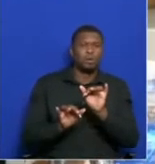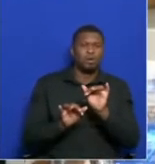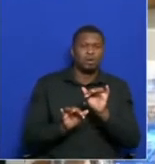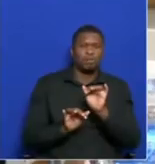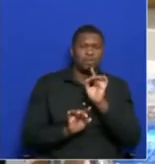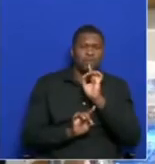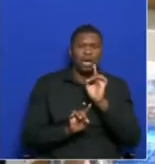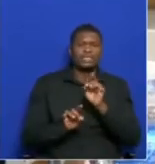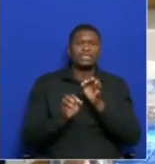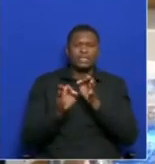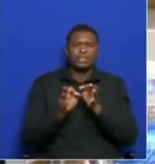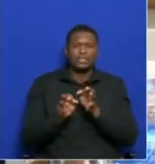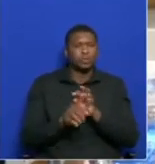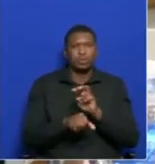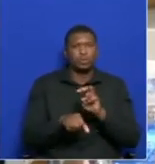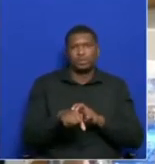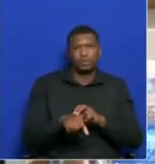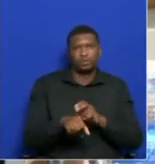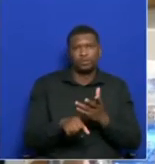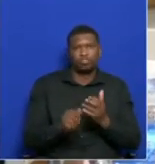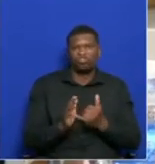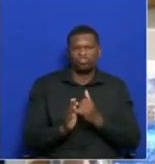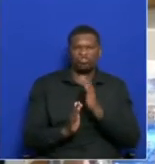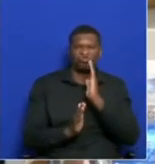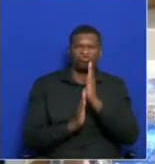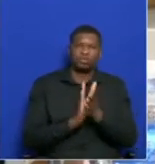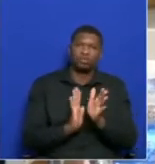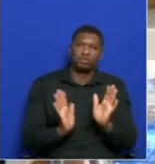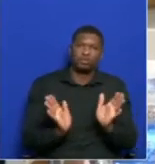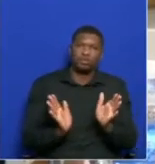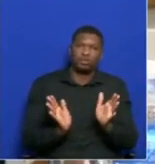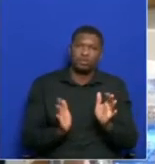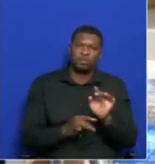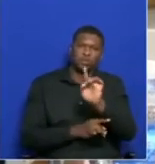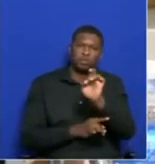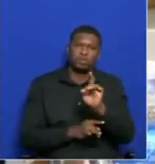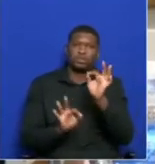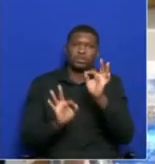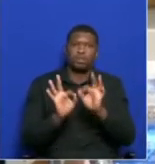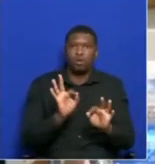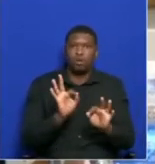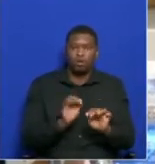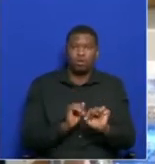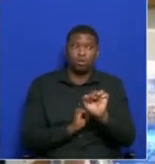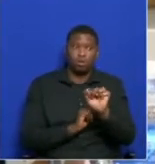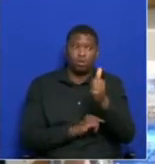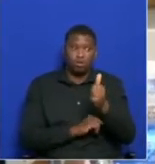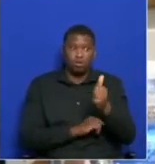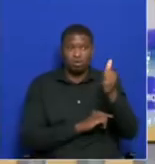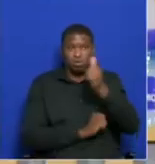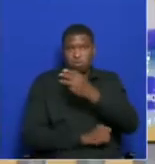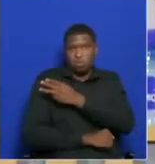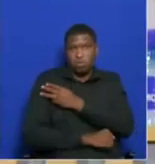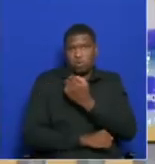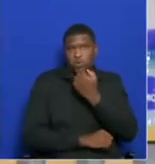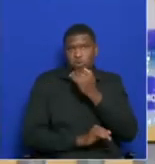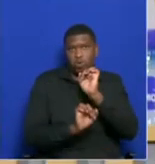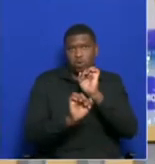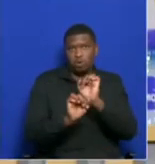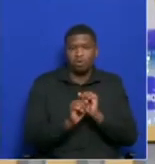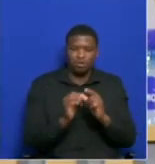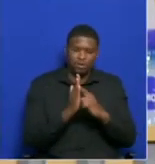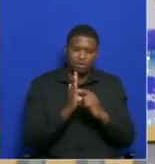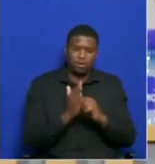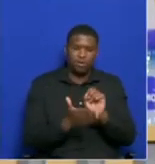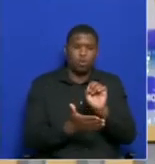explanation, Okay. honestly, Director. I've asked you a simple question. Who, at the 12th of March 2025, who did